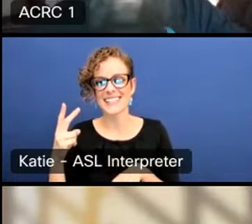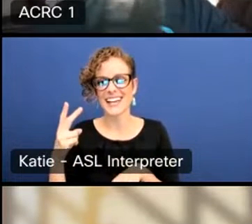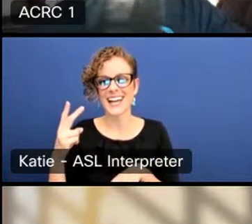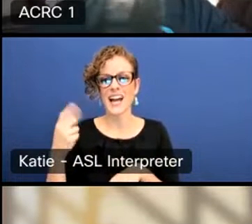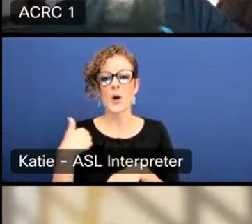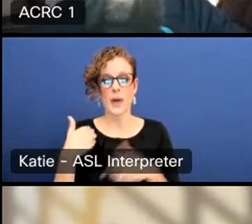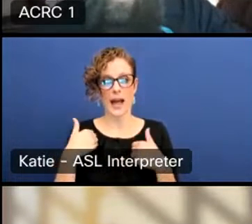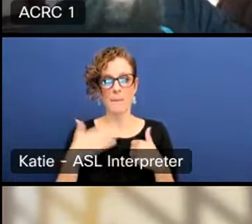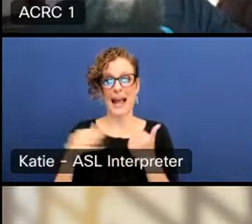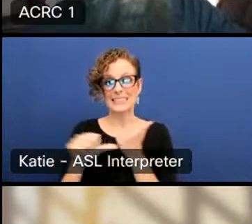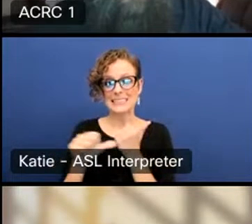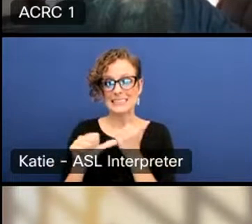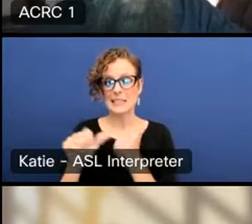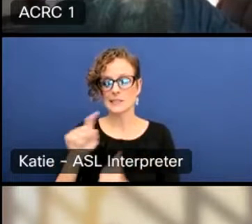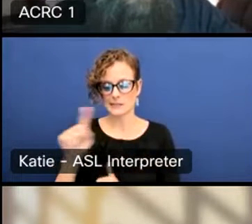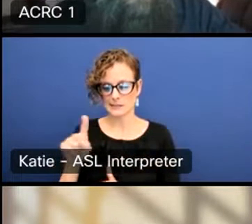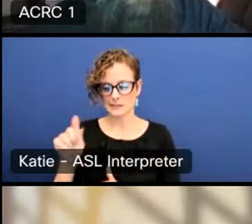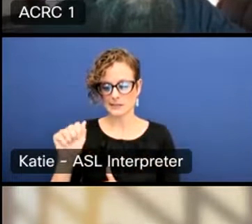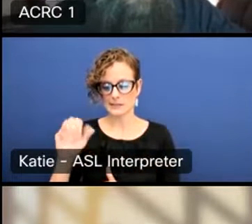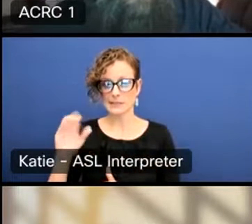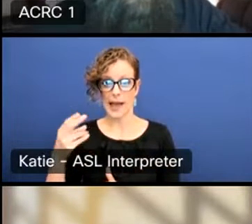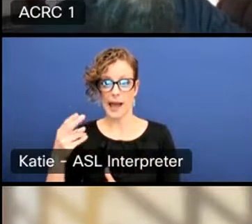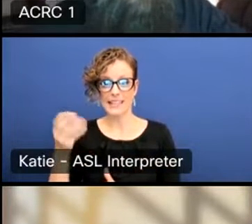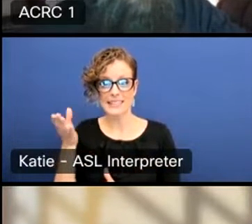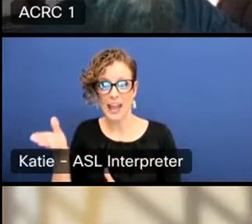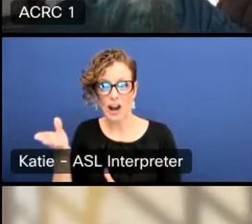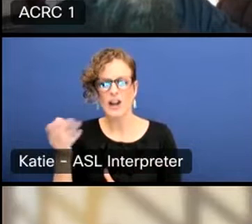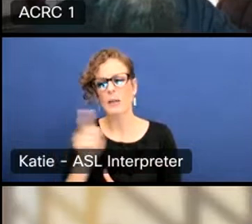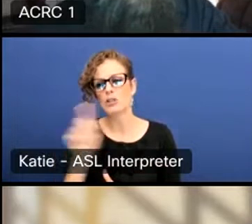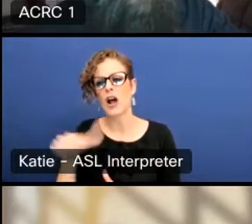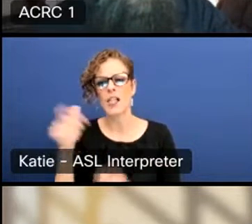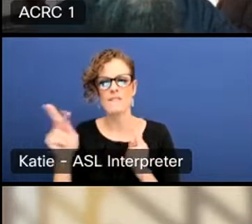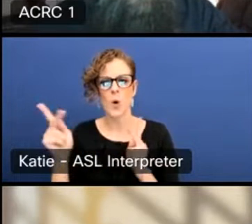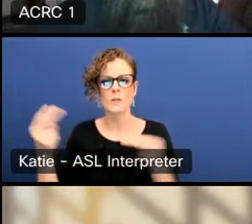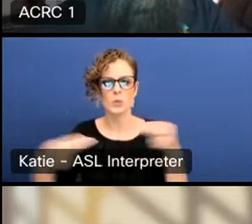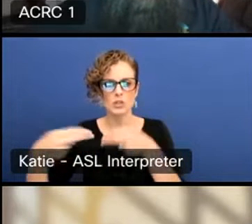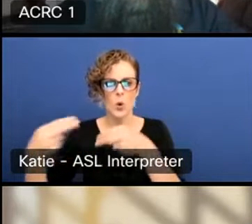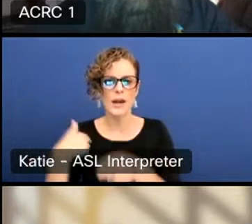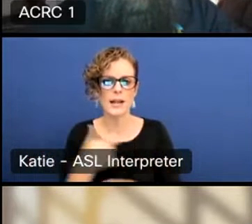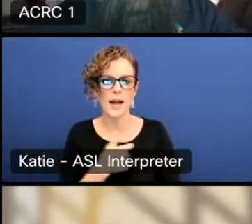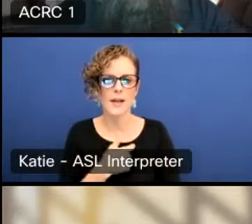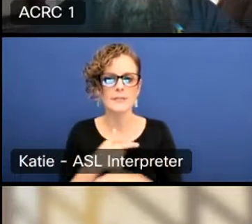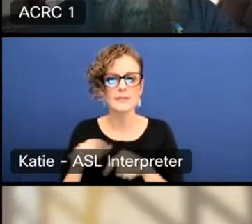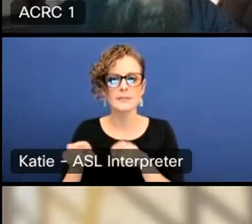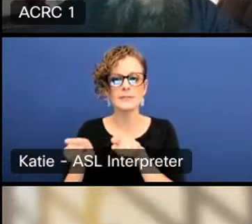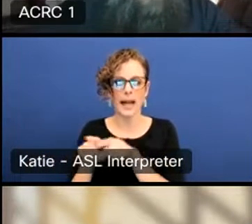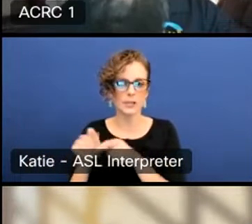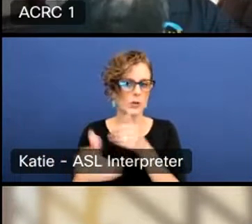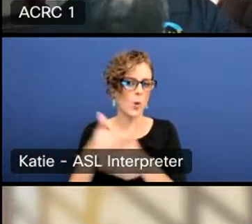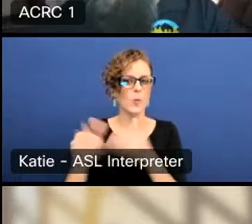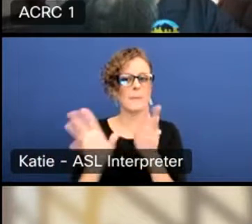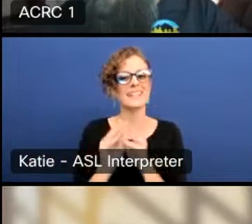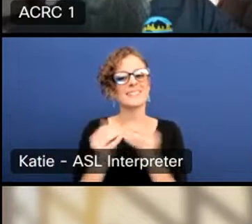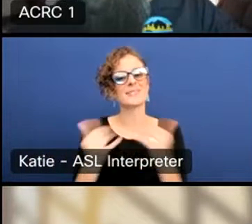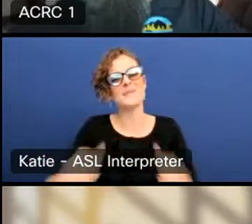we've got my assistant Zach there, and I'm sure other folks that will be kind of joining us as we move through our meeting today.